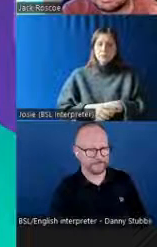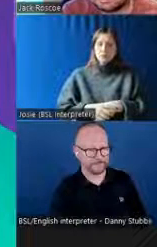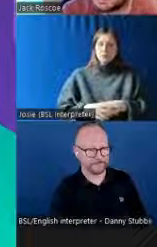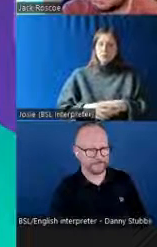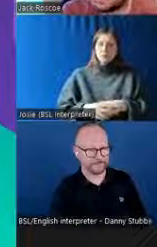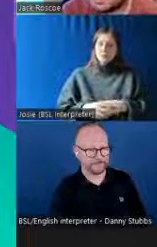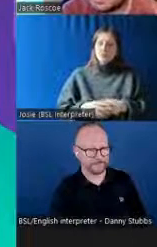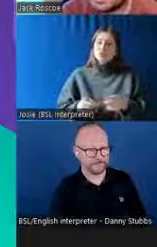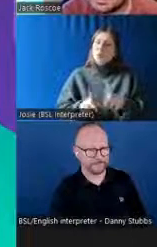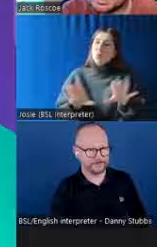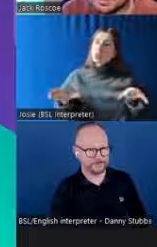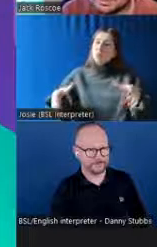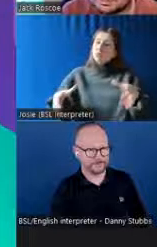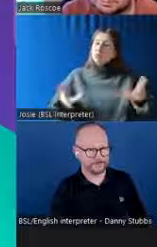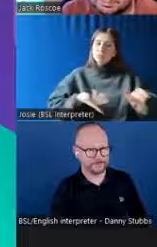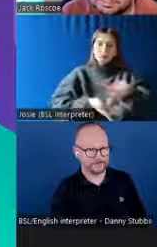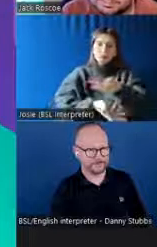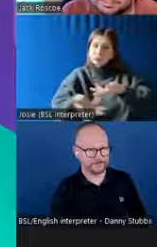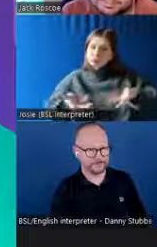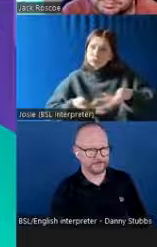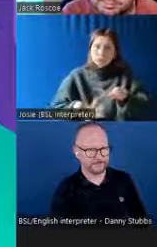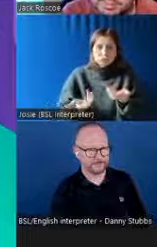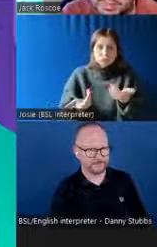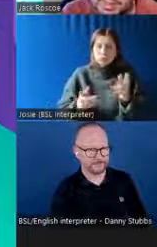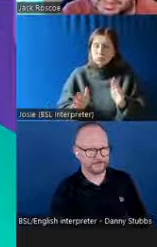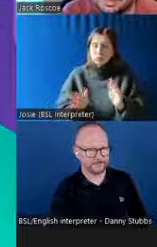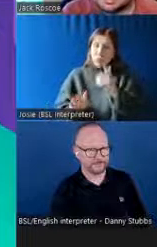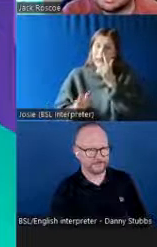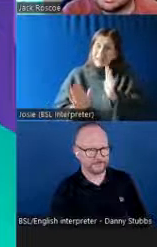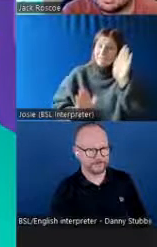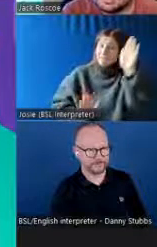maybe the group kind of votes or answers the question.